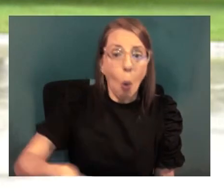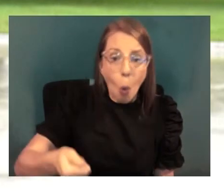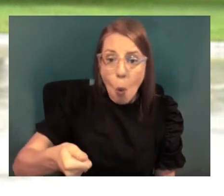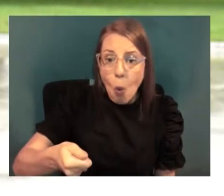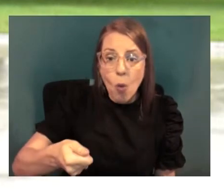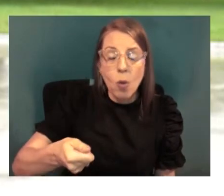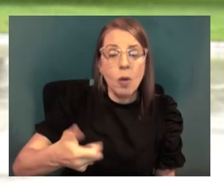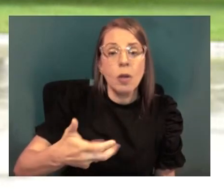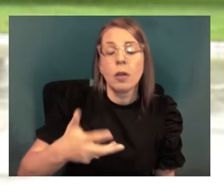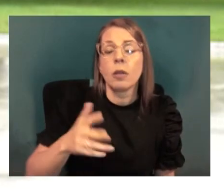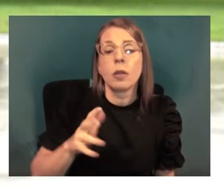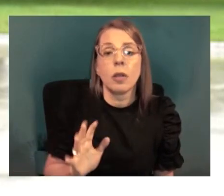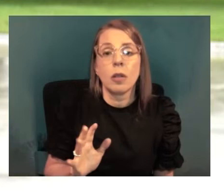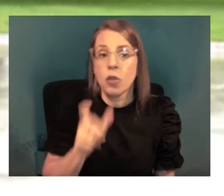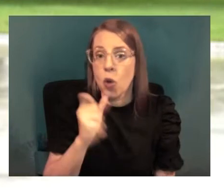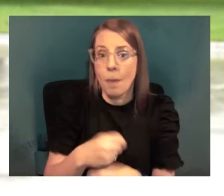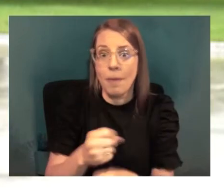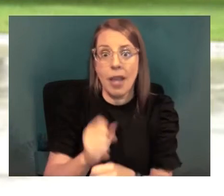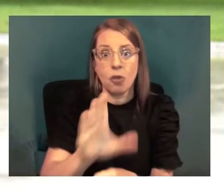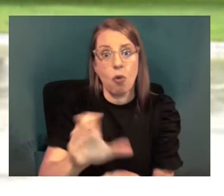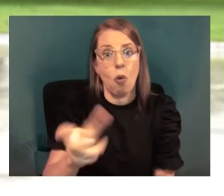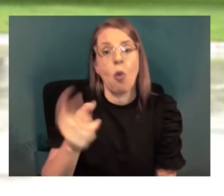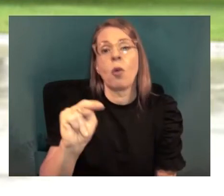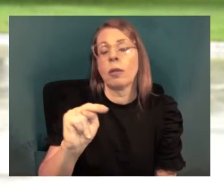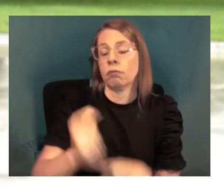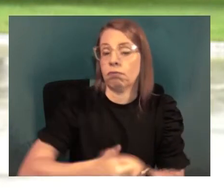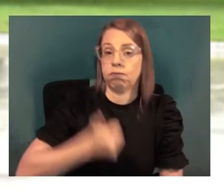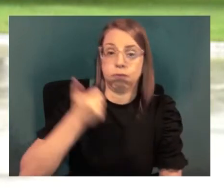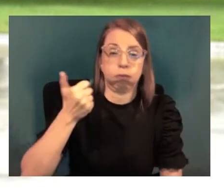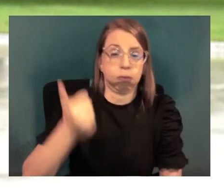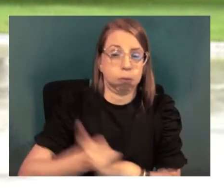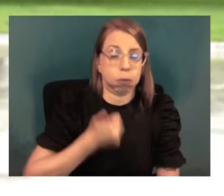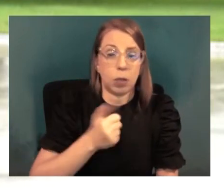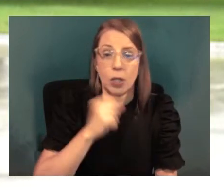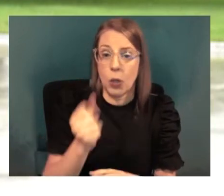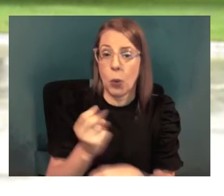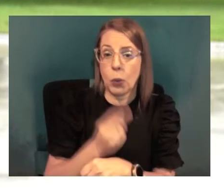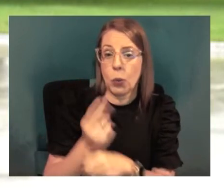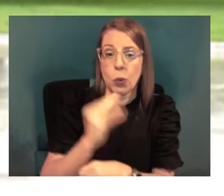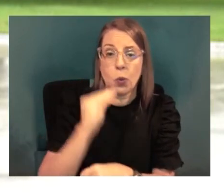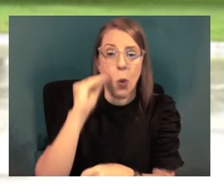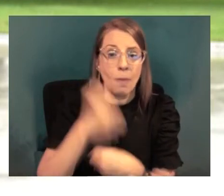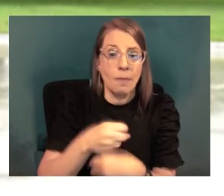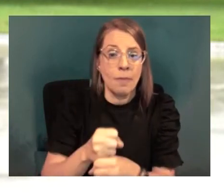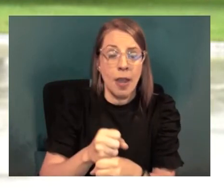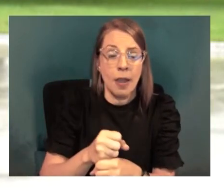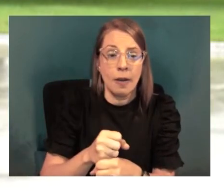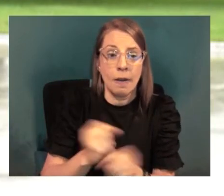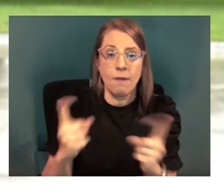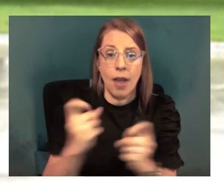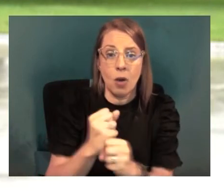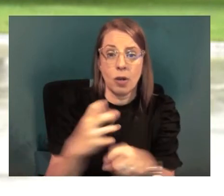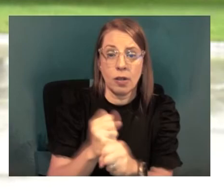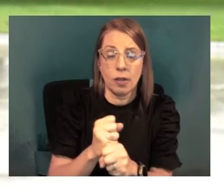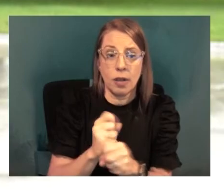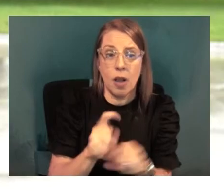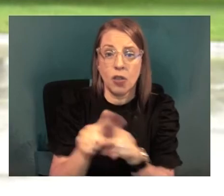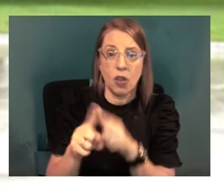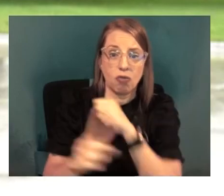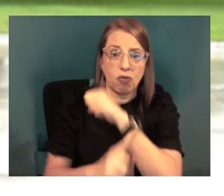Don't make your own. Those are incredibly dangerous. Don't use homemade fireworks, and dispose of them properly. So just be safe,